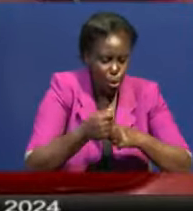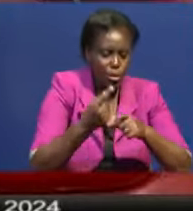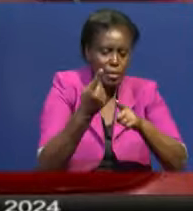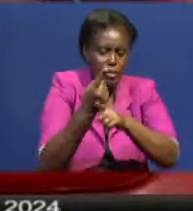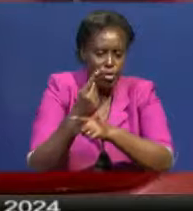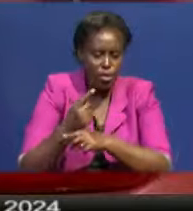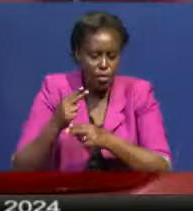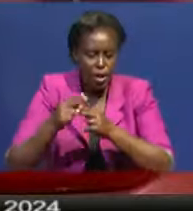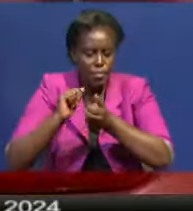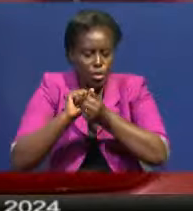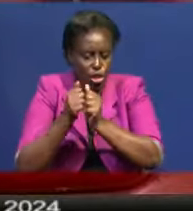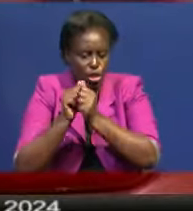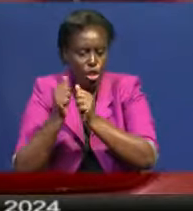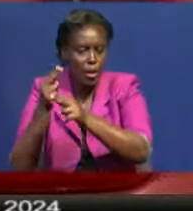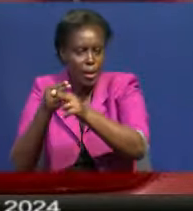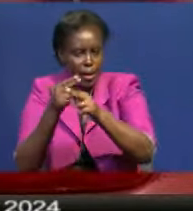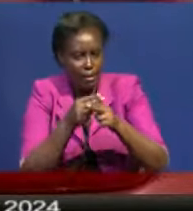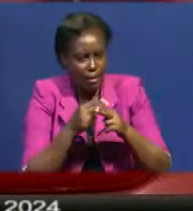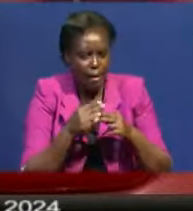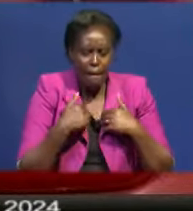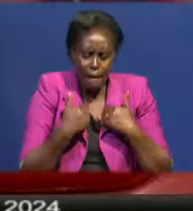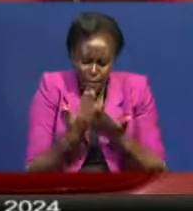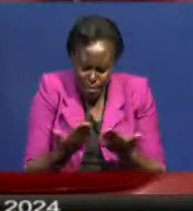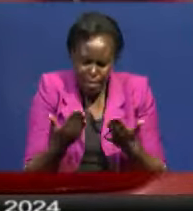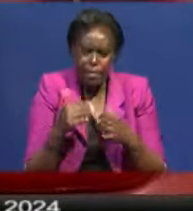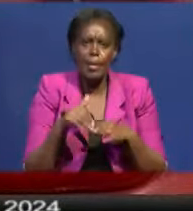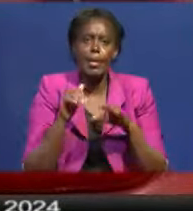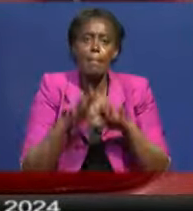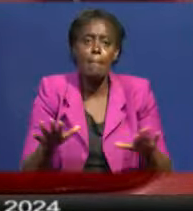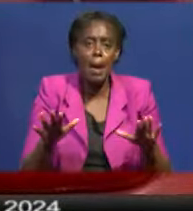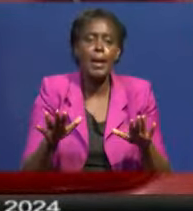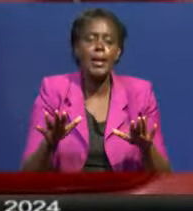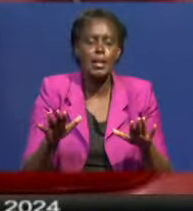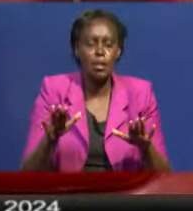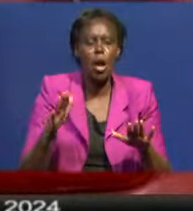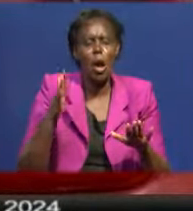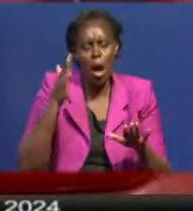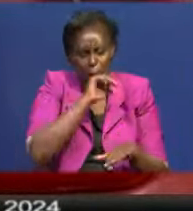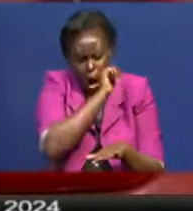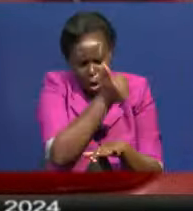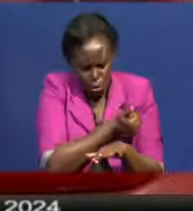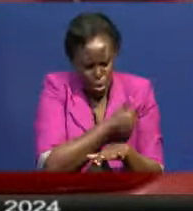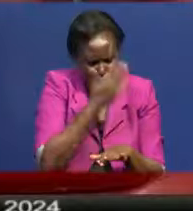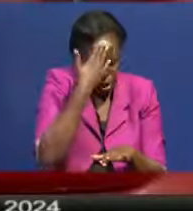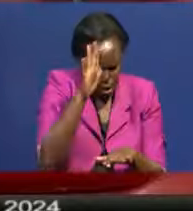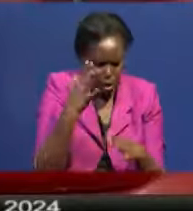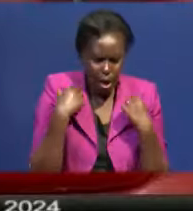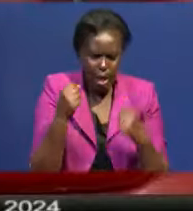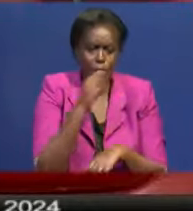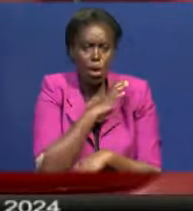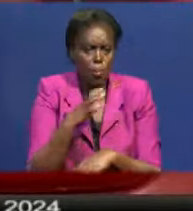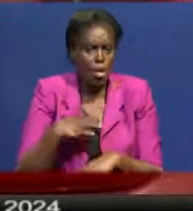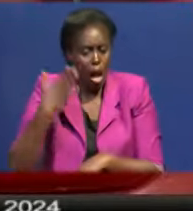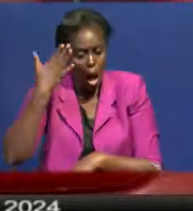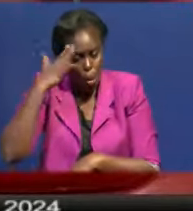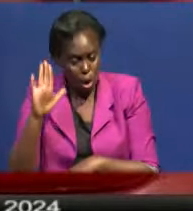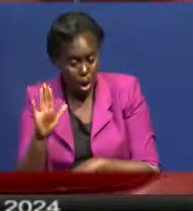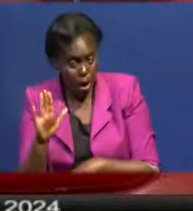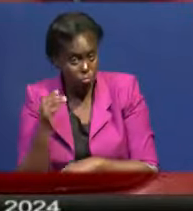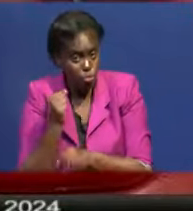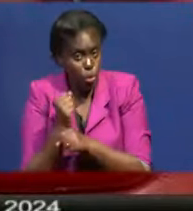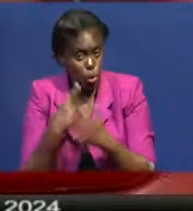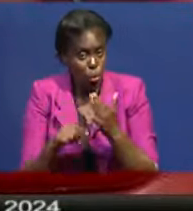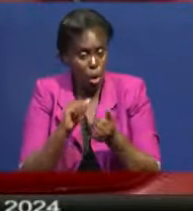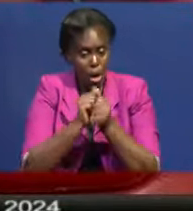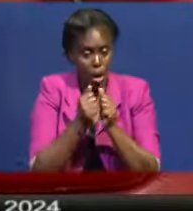name. All those products are in our market. It is known to the authorities. It is known to the Health Committee. So actually, what we are doing